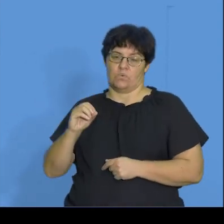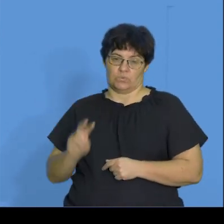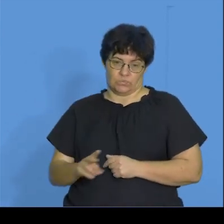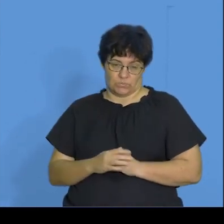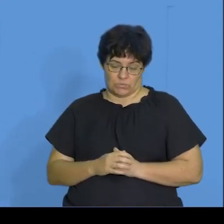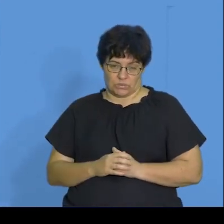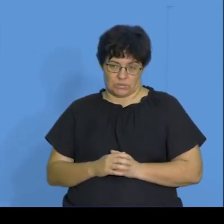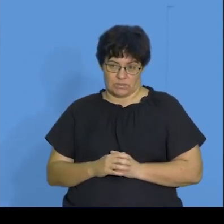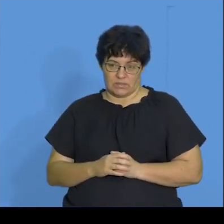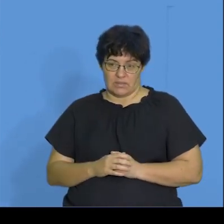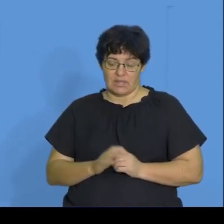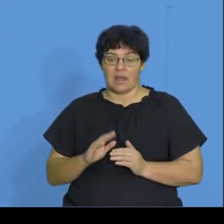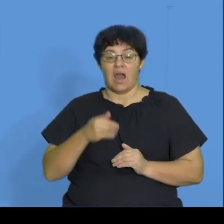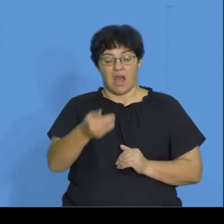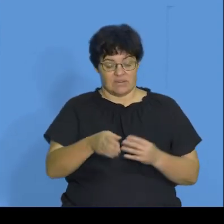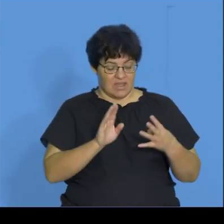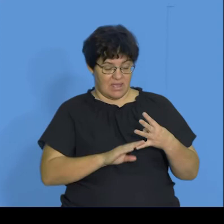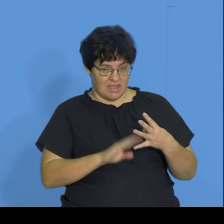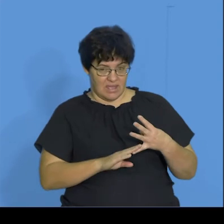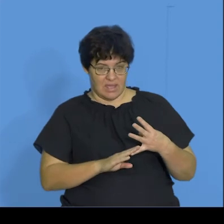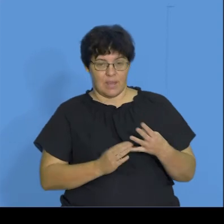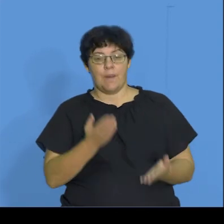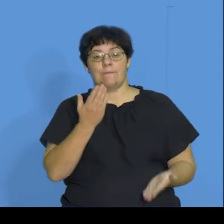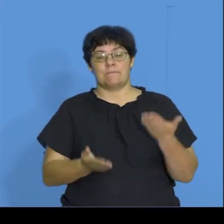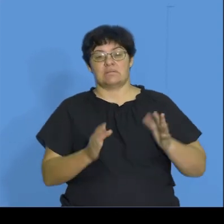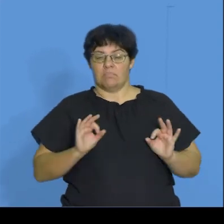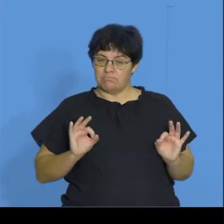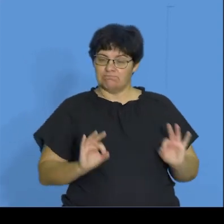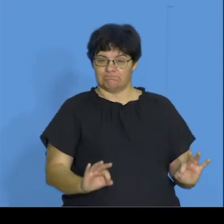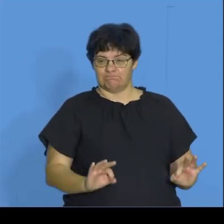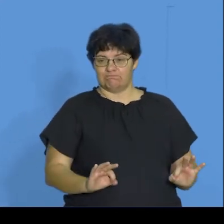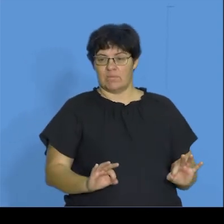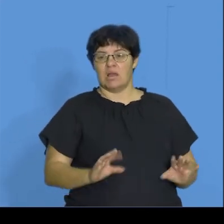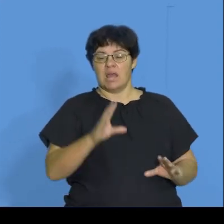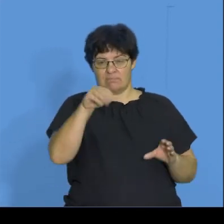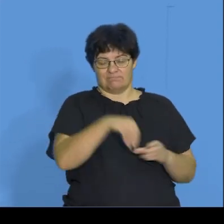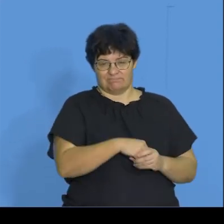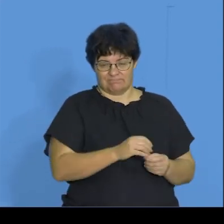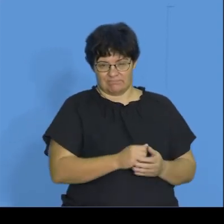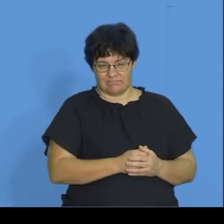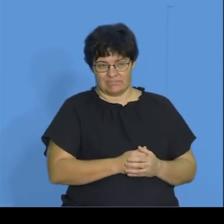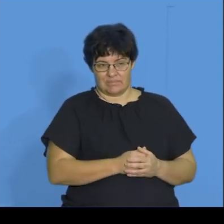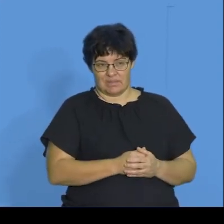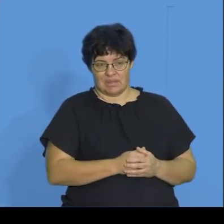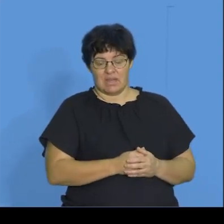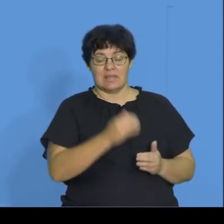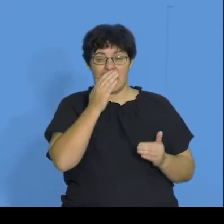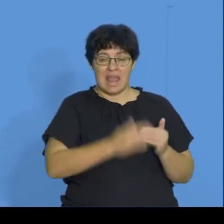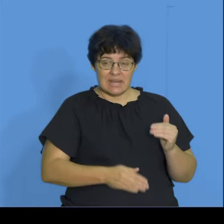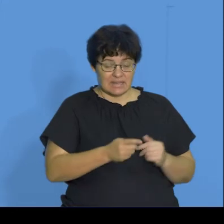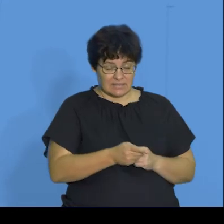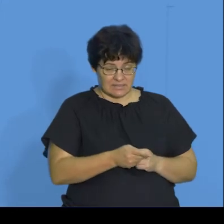can, after that, we can determine the mass of pure calcium carbonate in the sample. So at the end of the day,